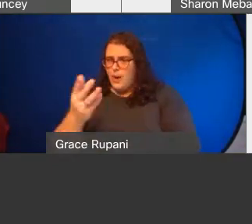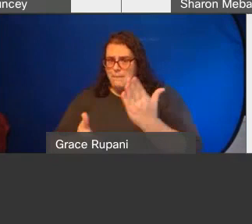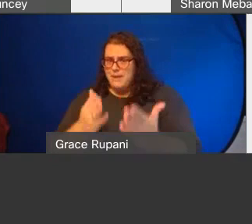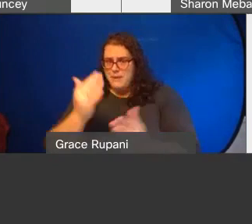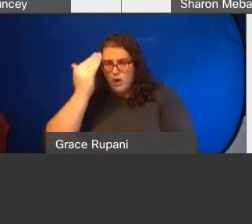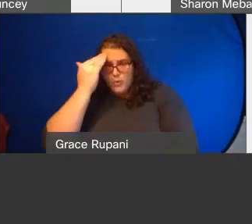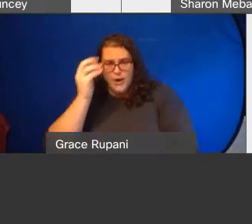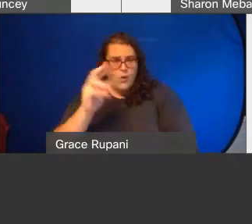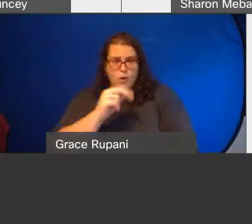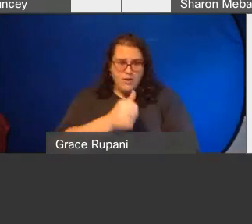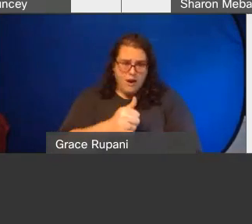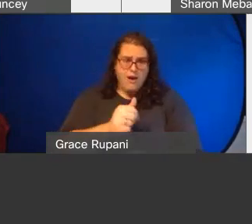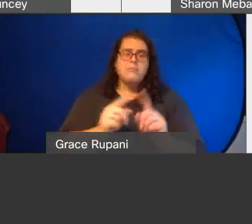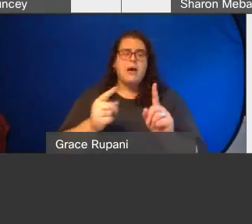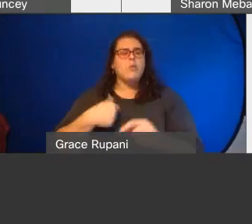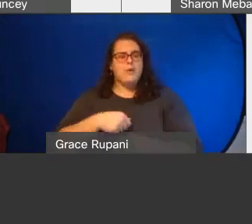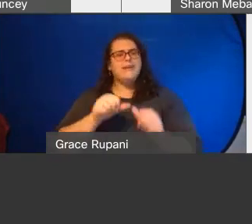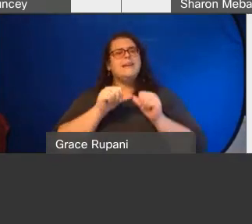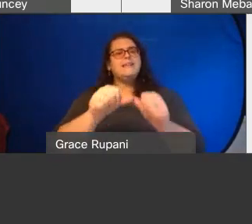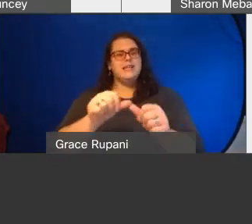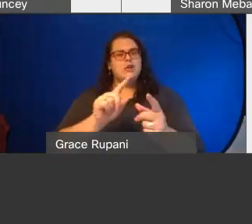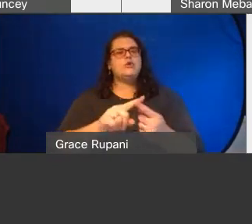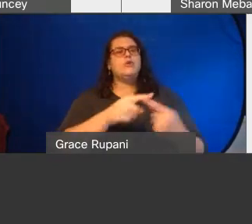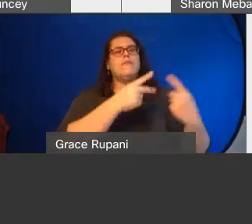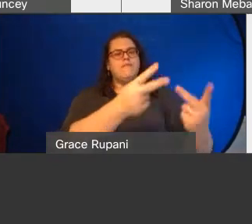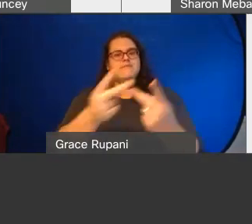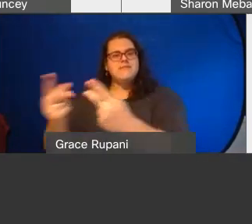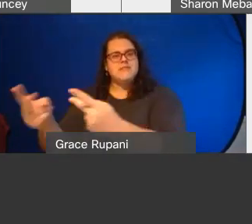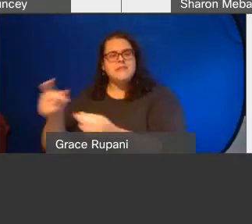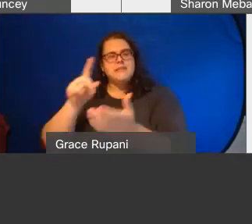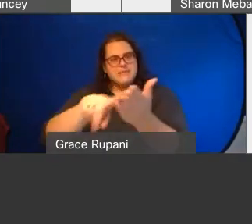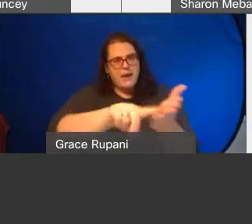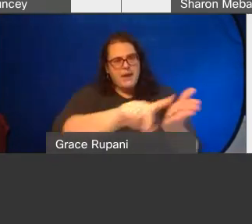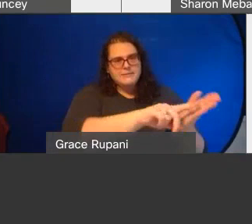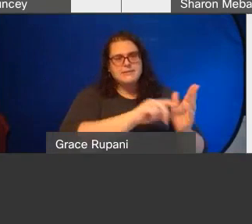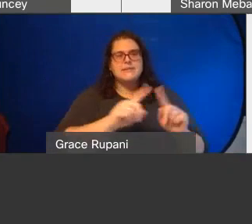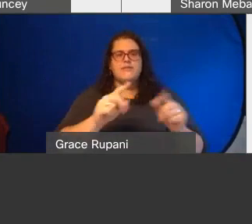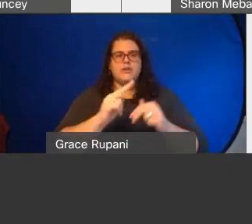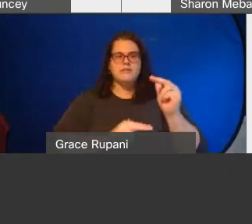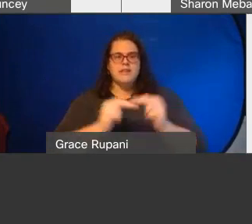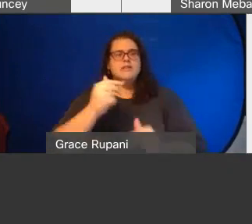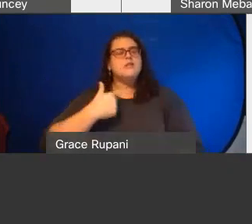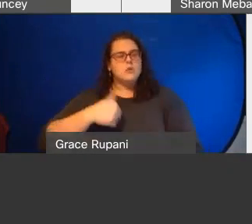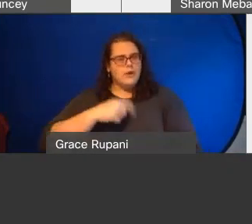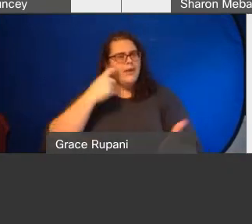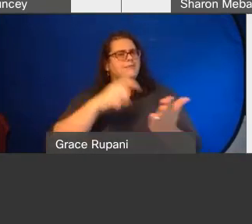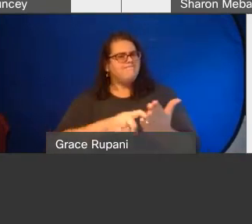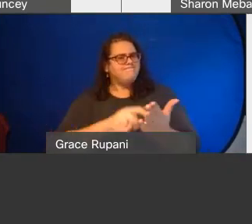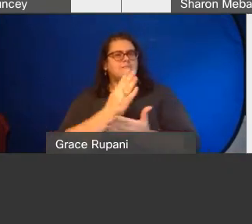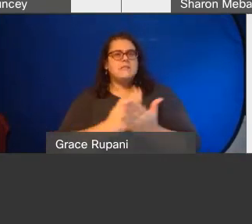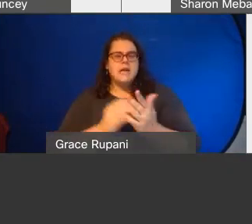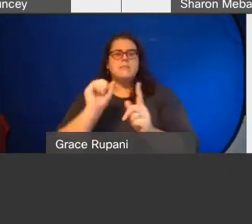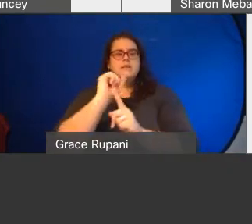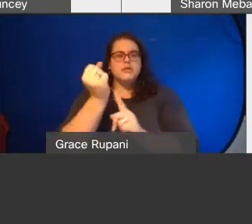continue to do our inspections, that we have had some instances where there's been